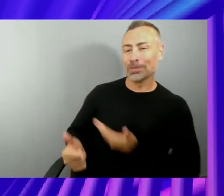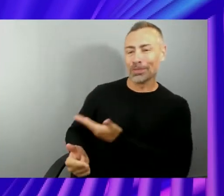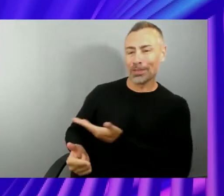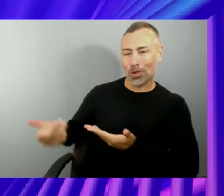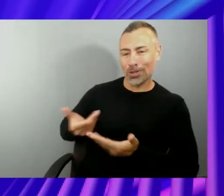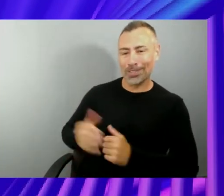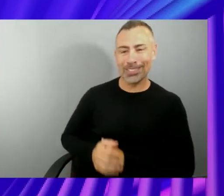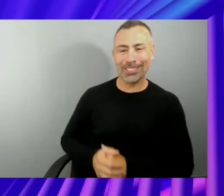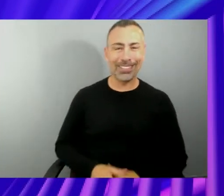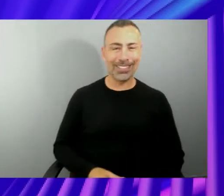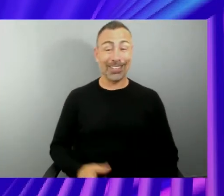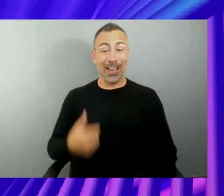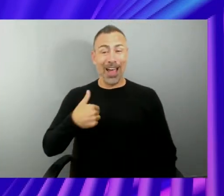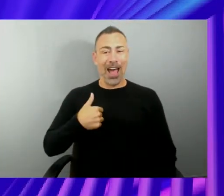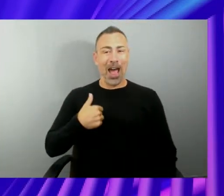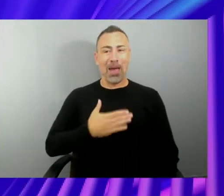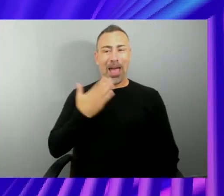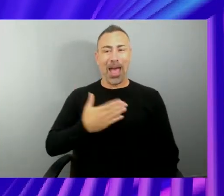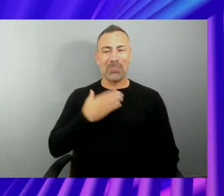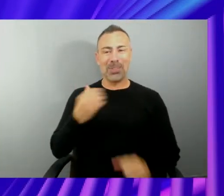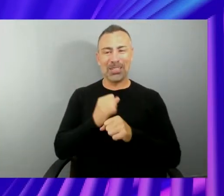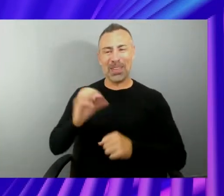jealous and get to hang out with you today. So